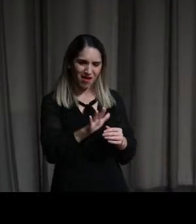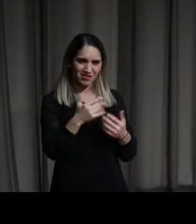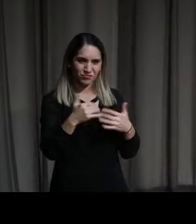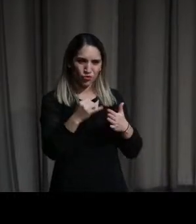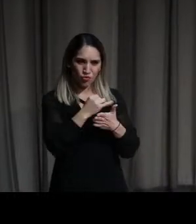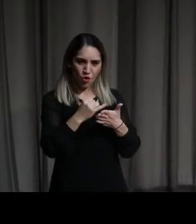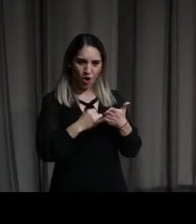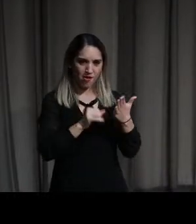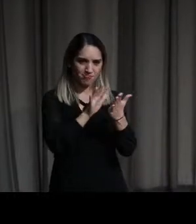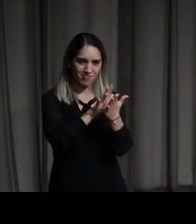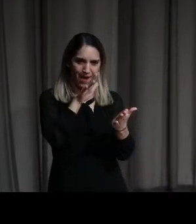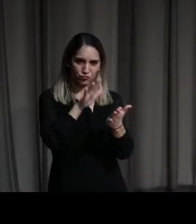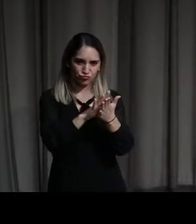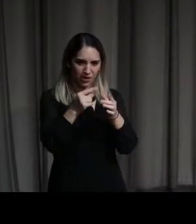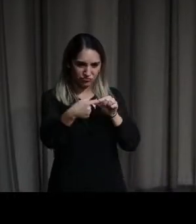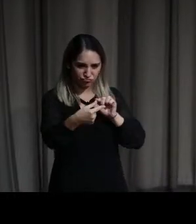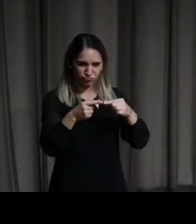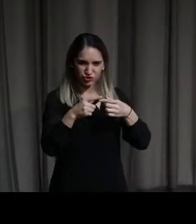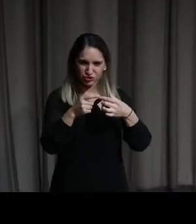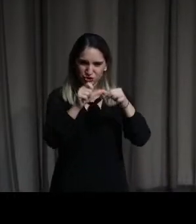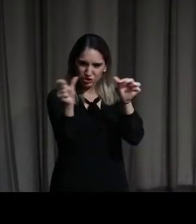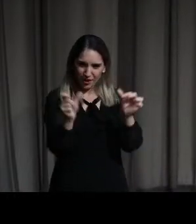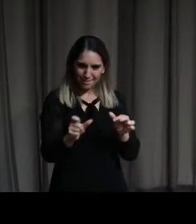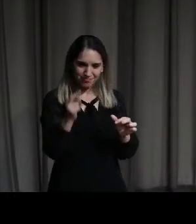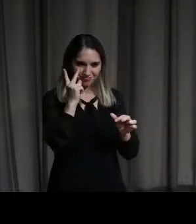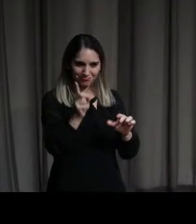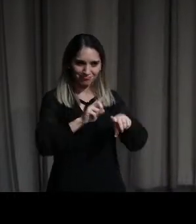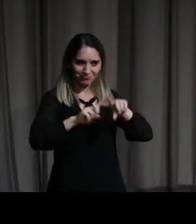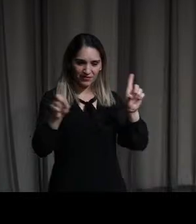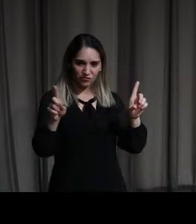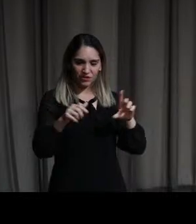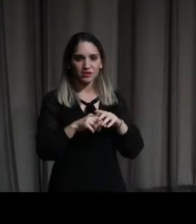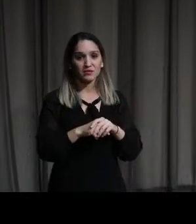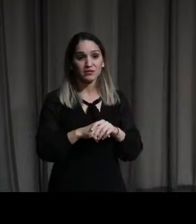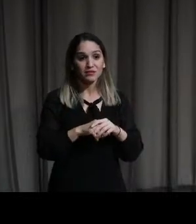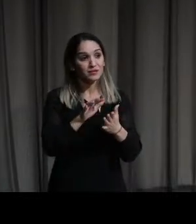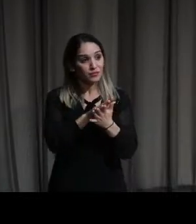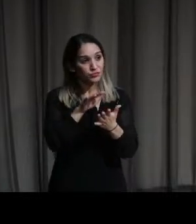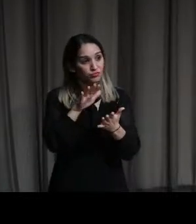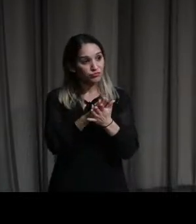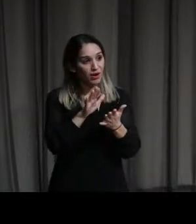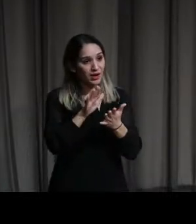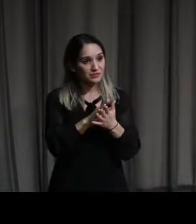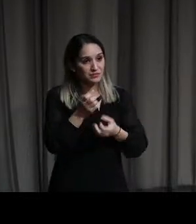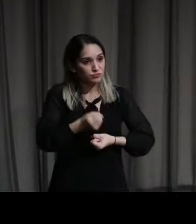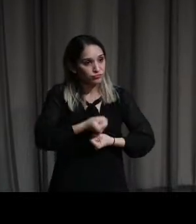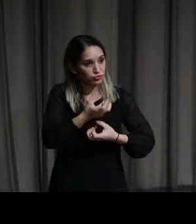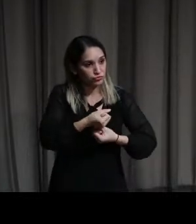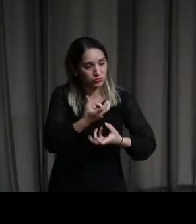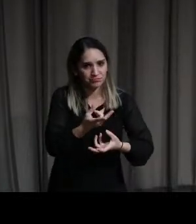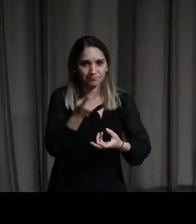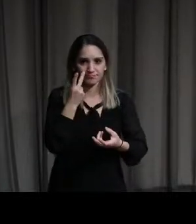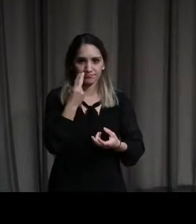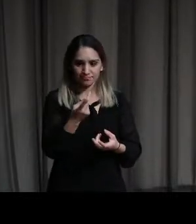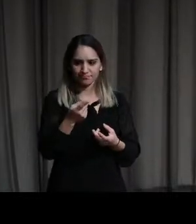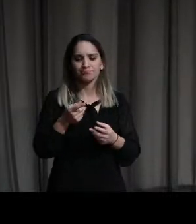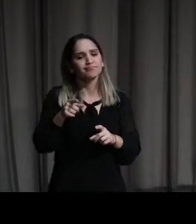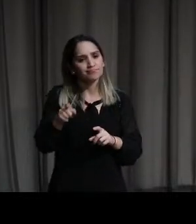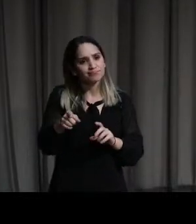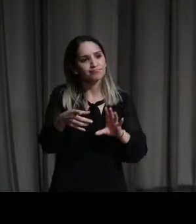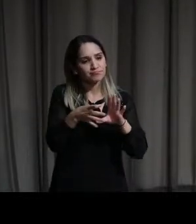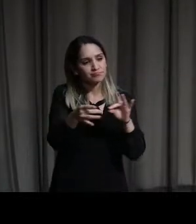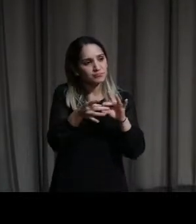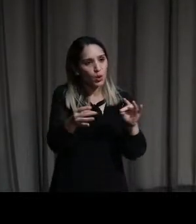abstraction in geometric form. And then also abstract expressionism. And he talks about being